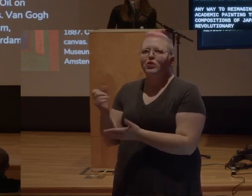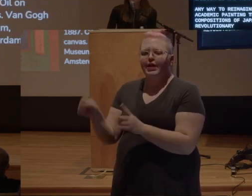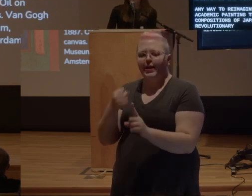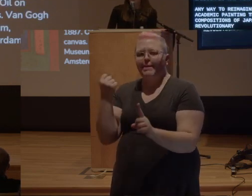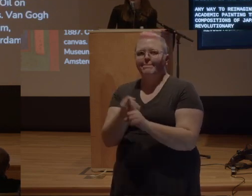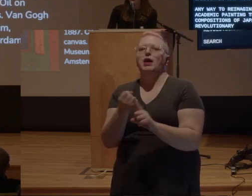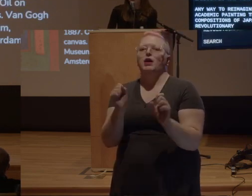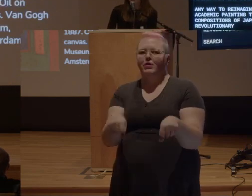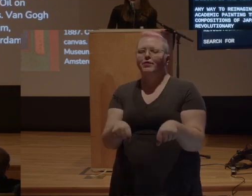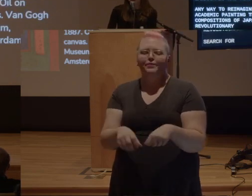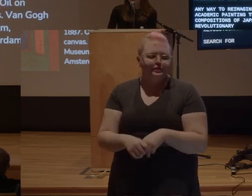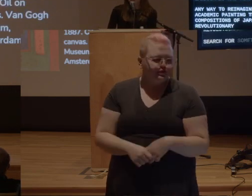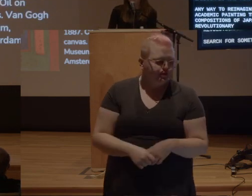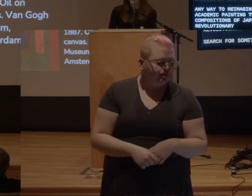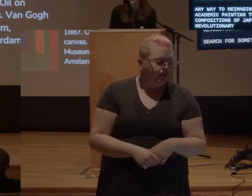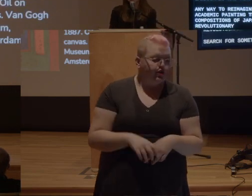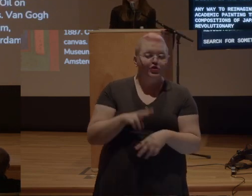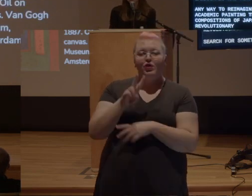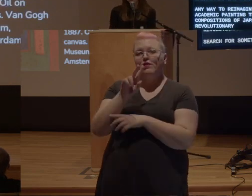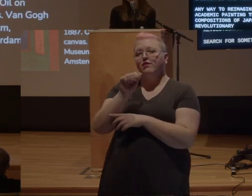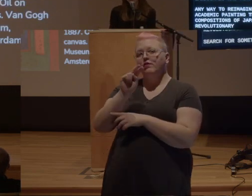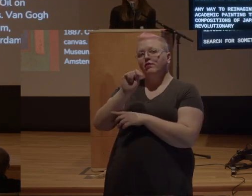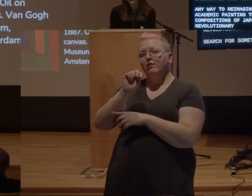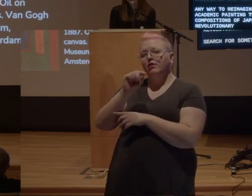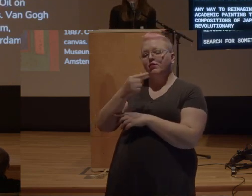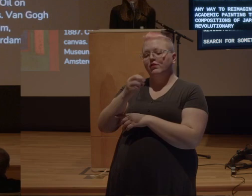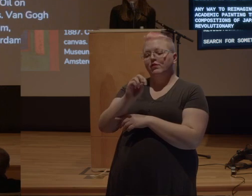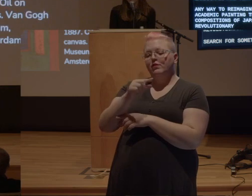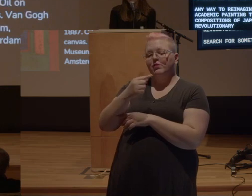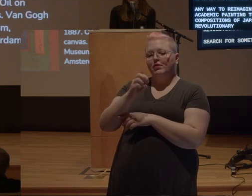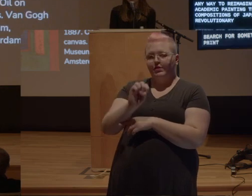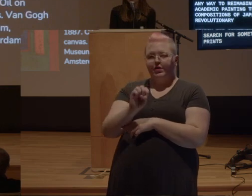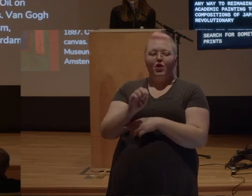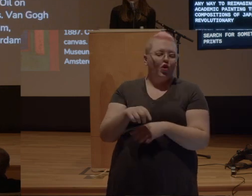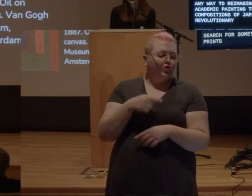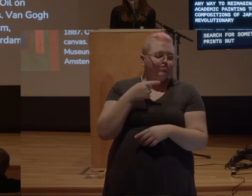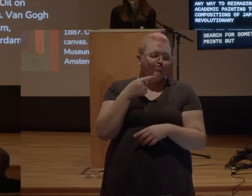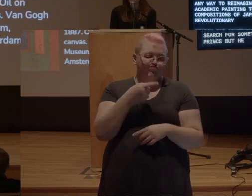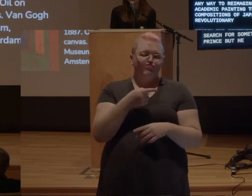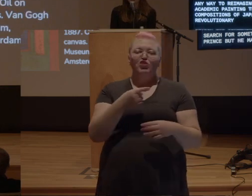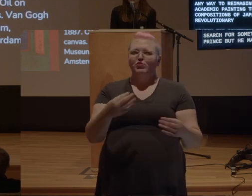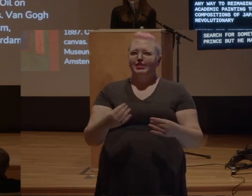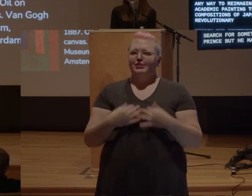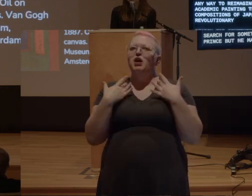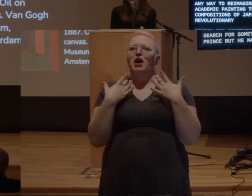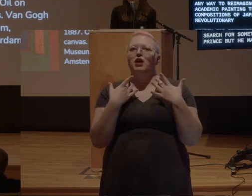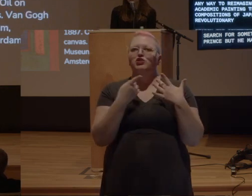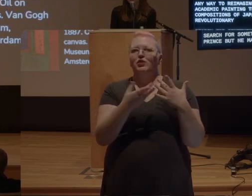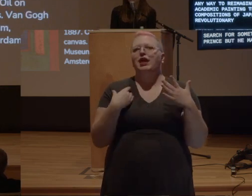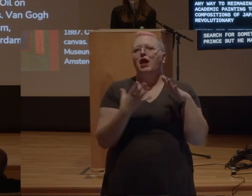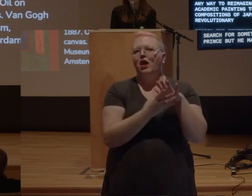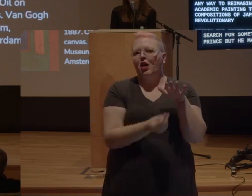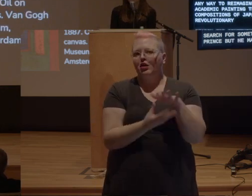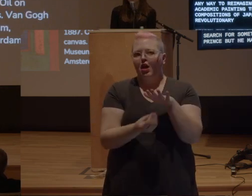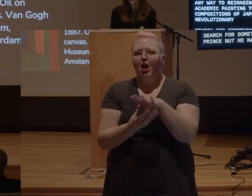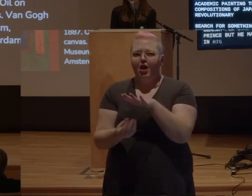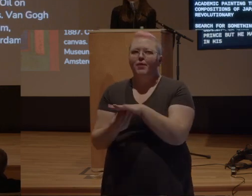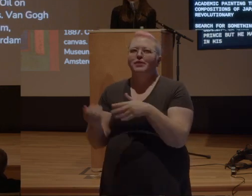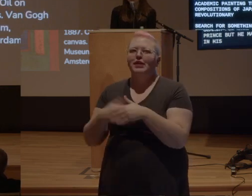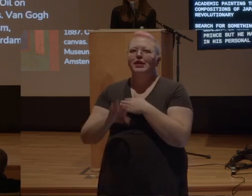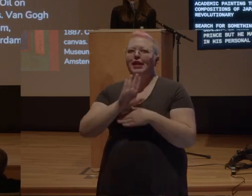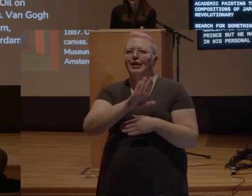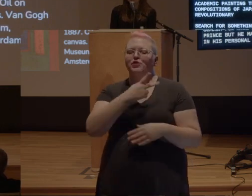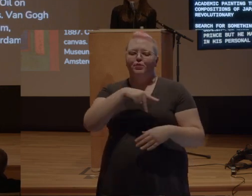Such was Vincent van Gogh's passion for Japanese prints that he made copies of some of the prints in his personal collection in